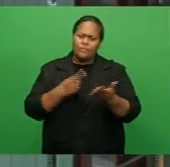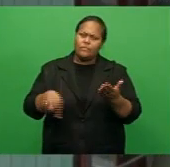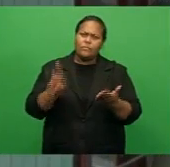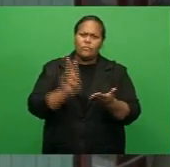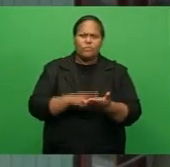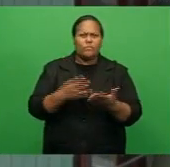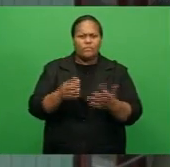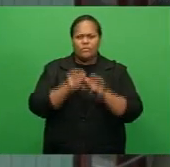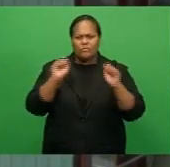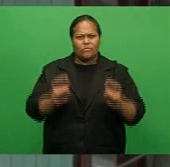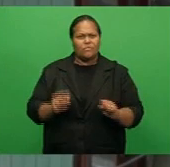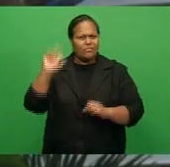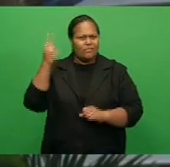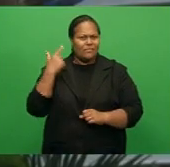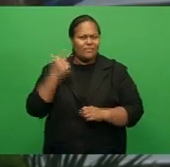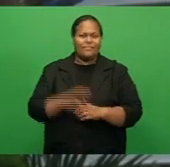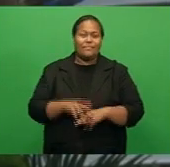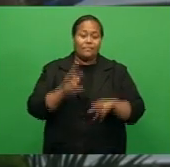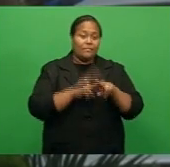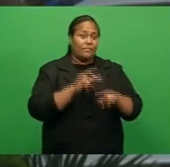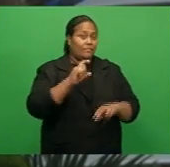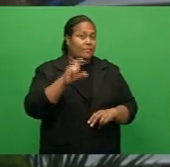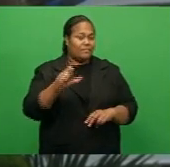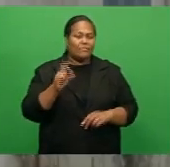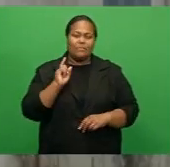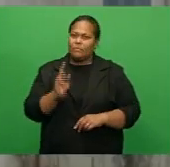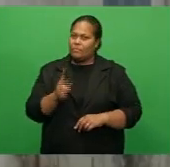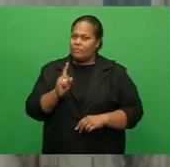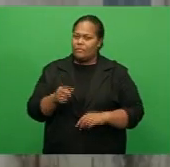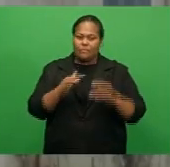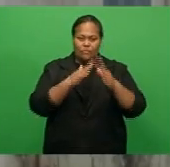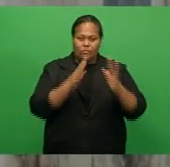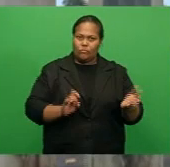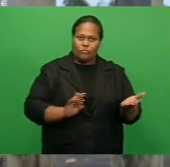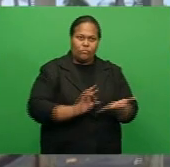system. FCCC warns against illegal eviction.